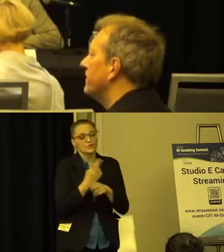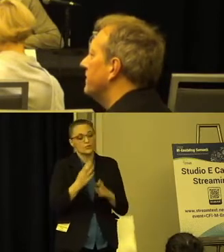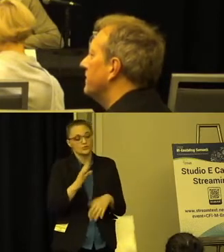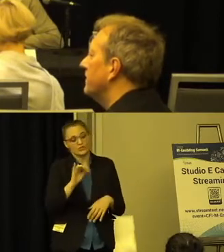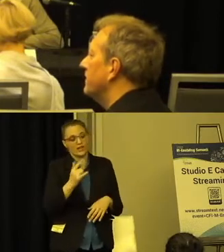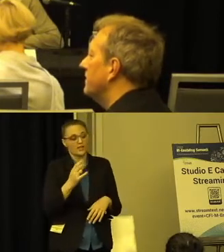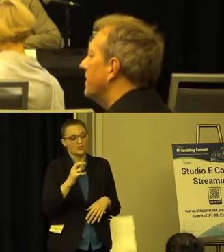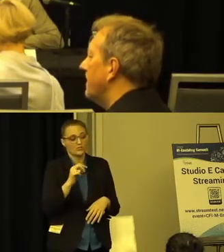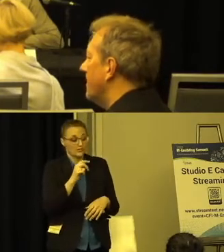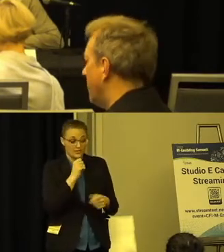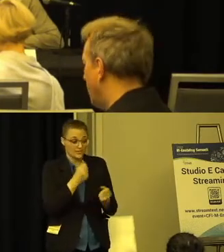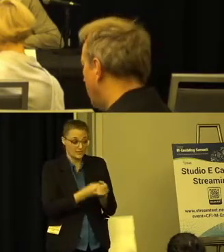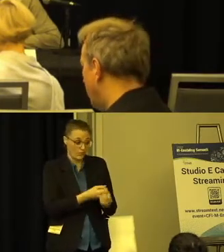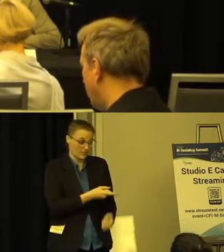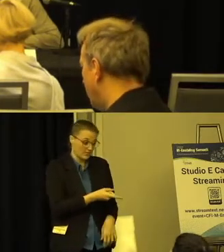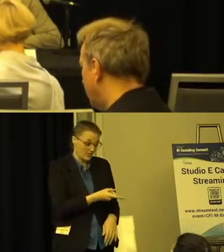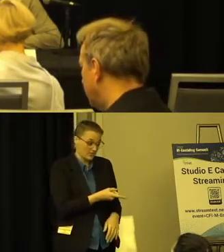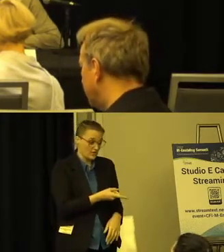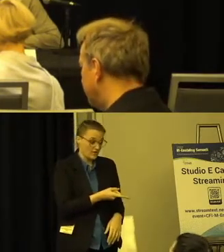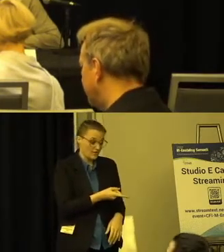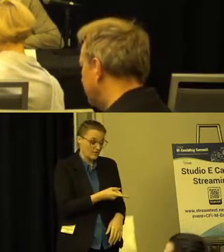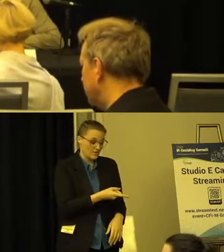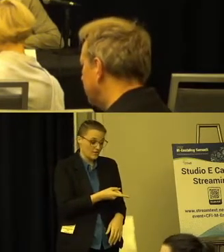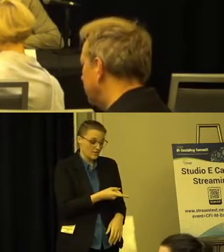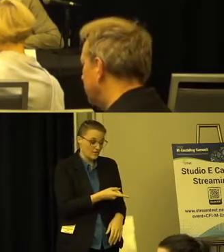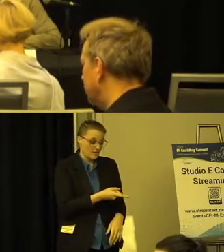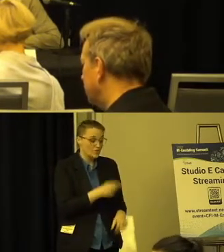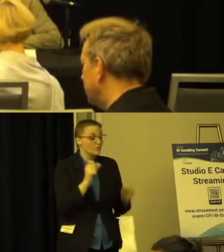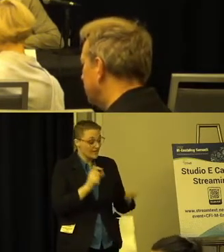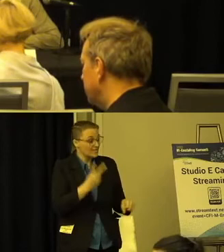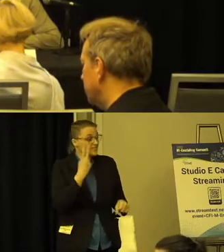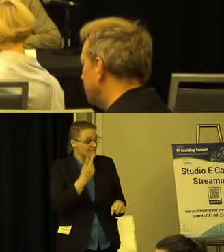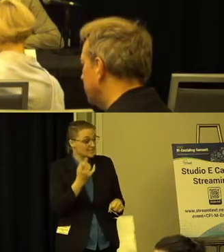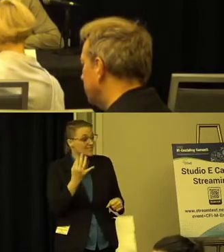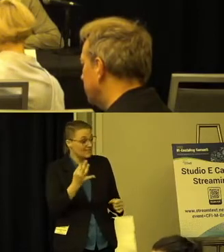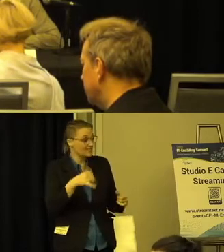that standard, then there's a way to see if it's supported,